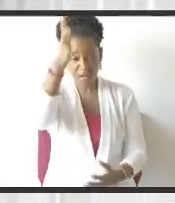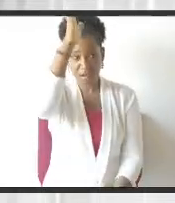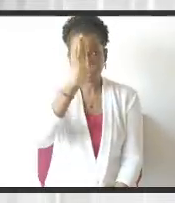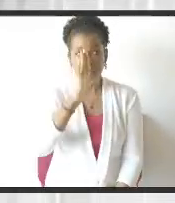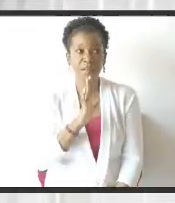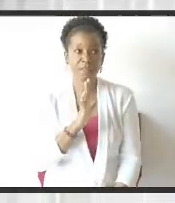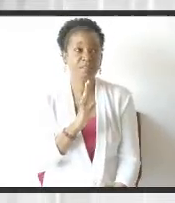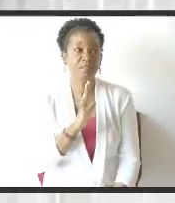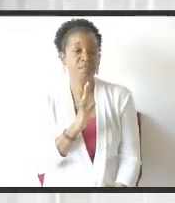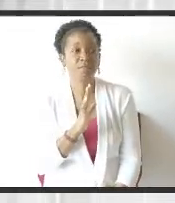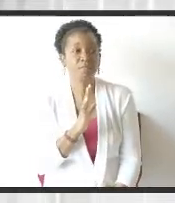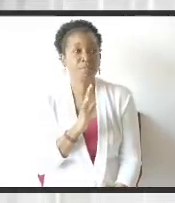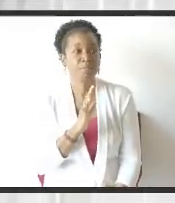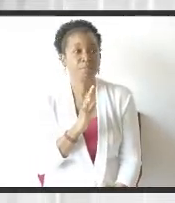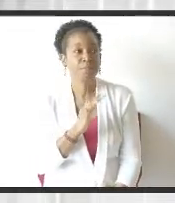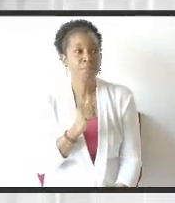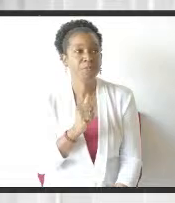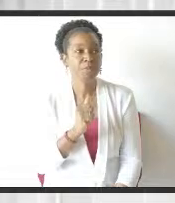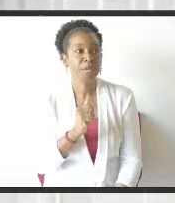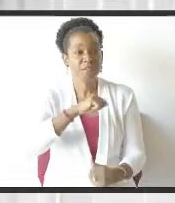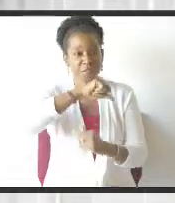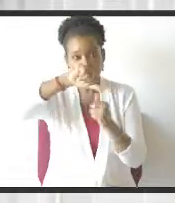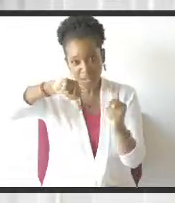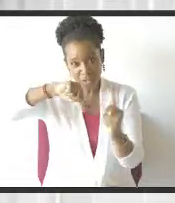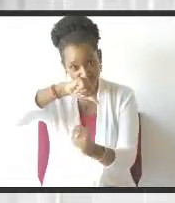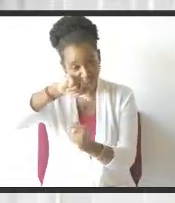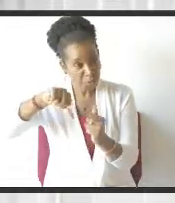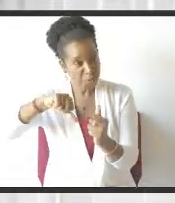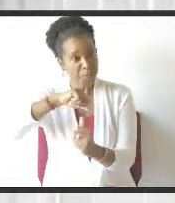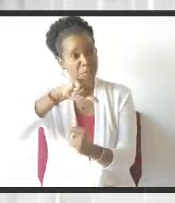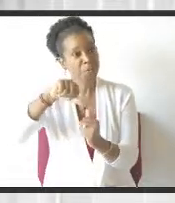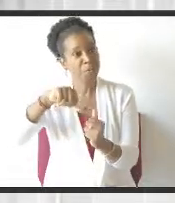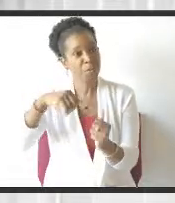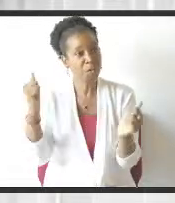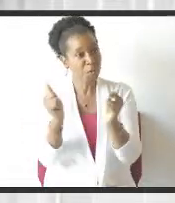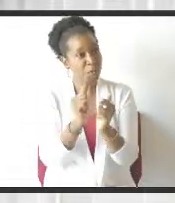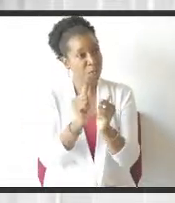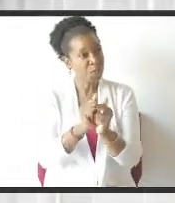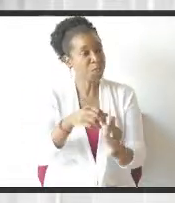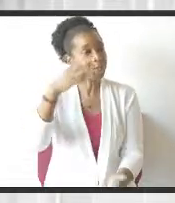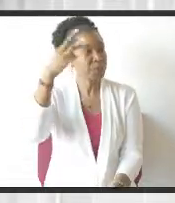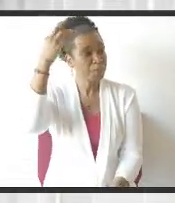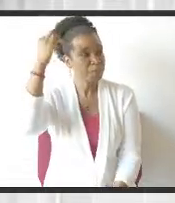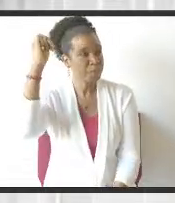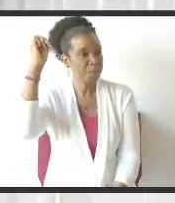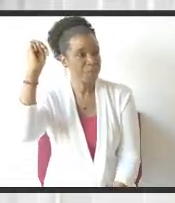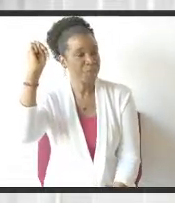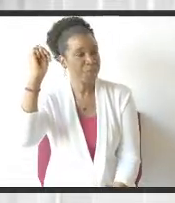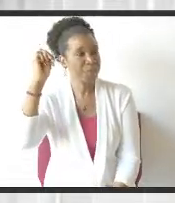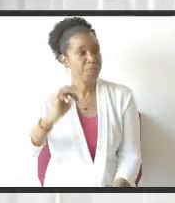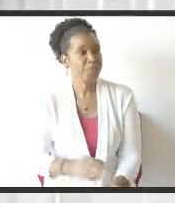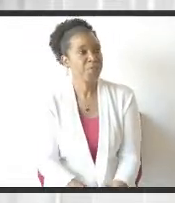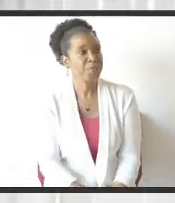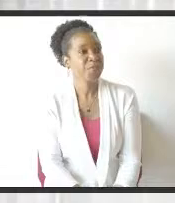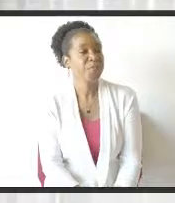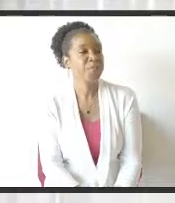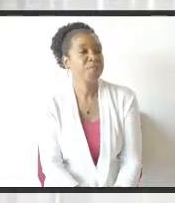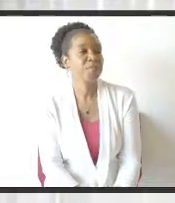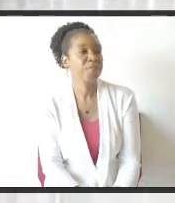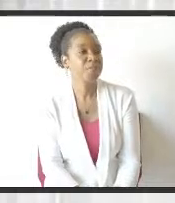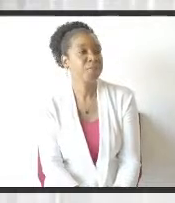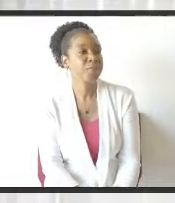puts it, if you're ready to put a stop to spiritual mediocrity,